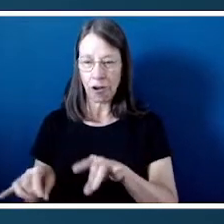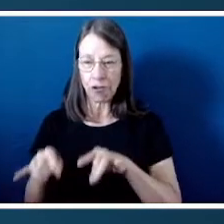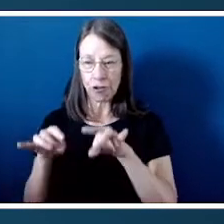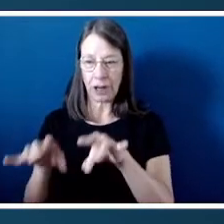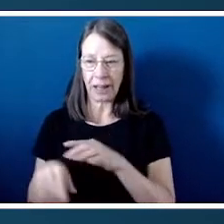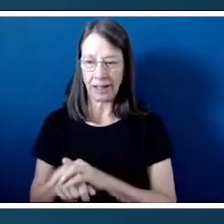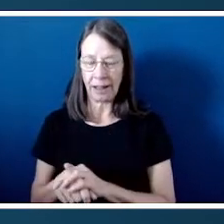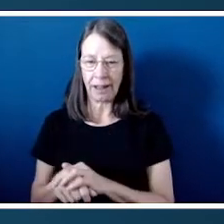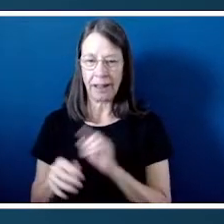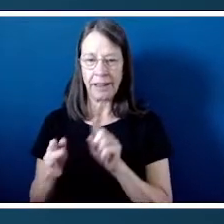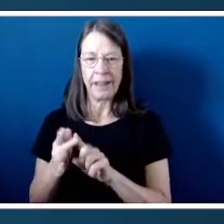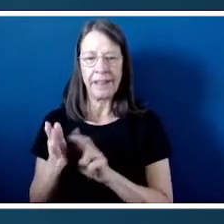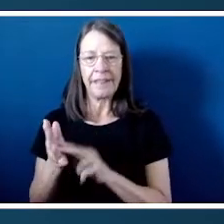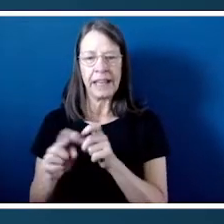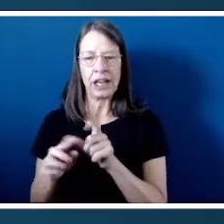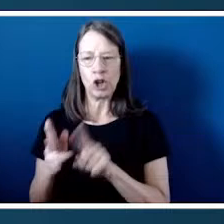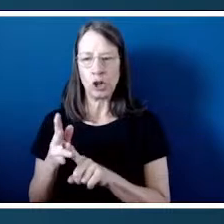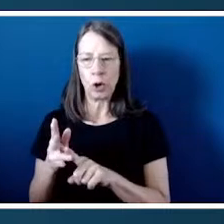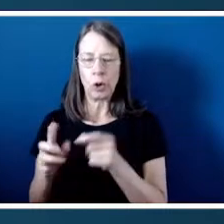Indo-Pacific strategy.